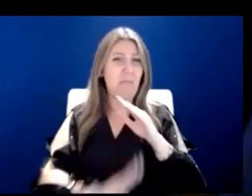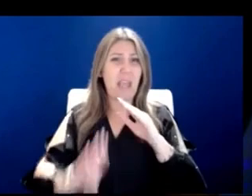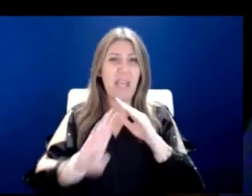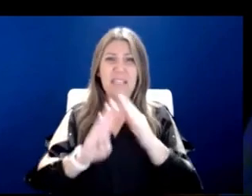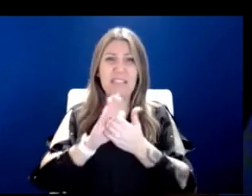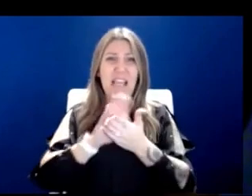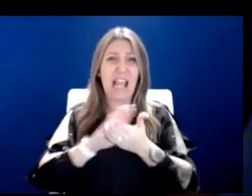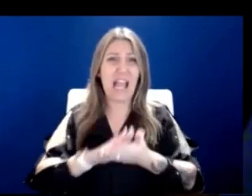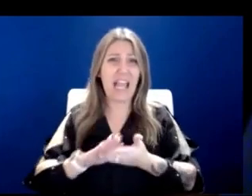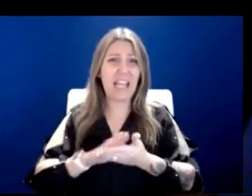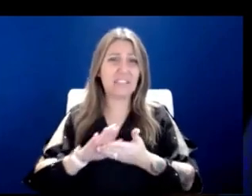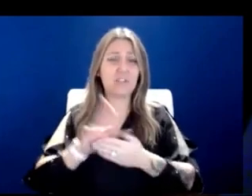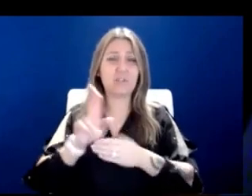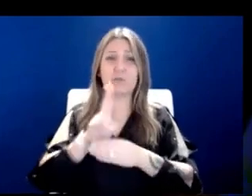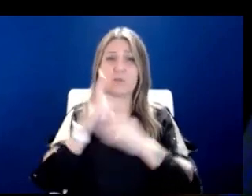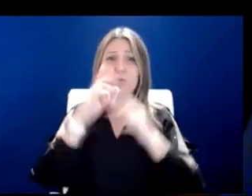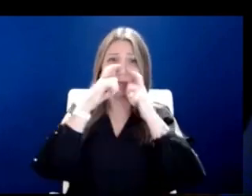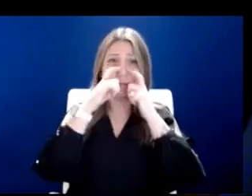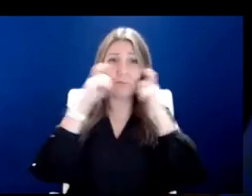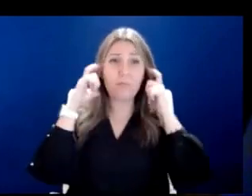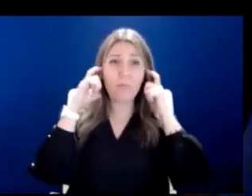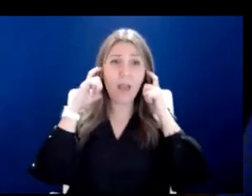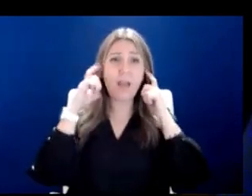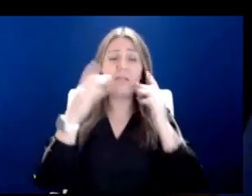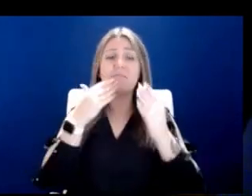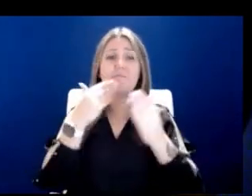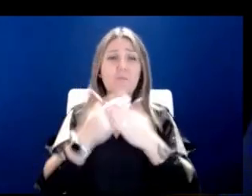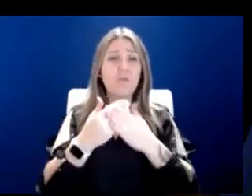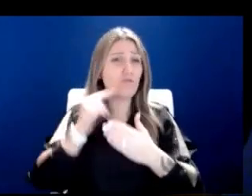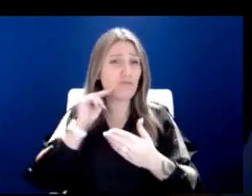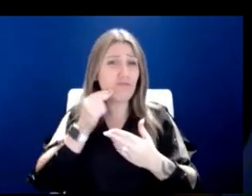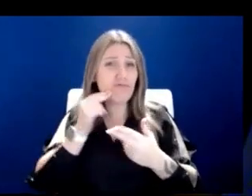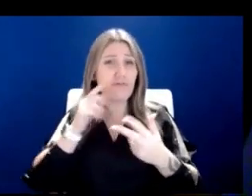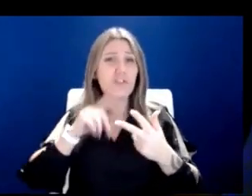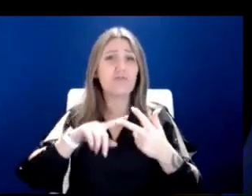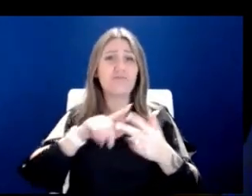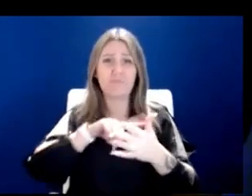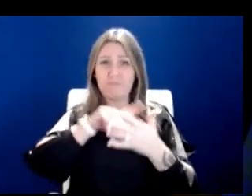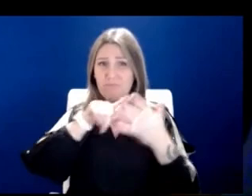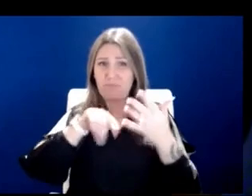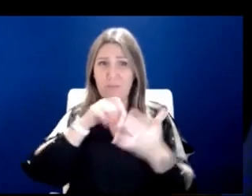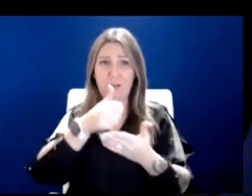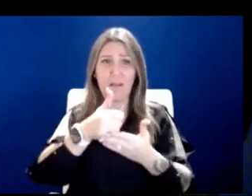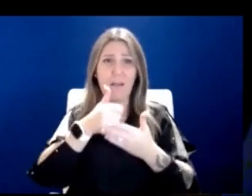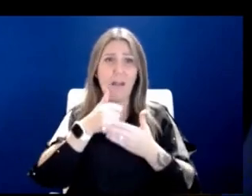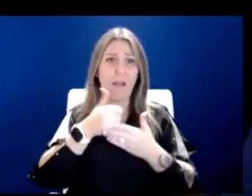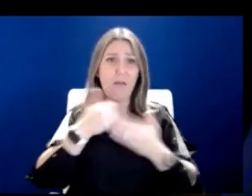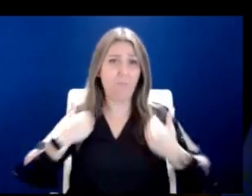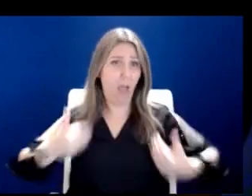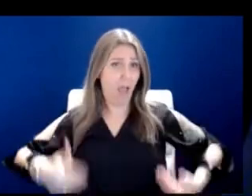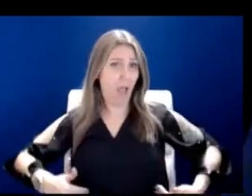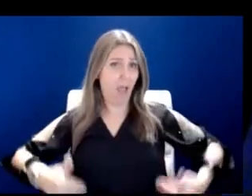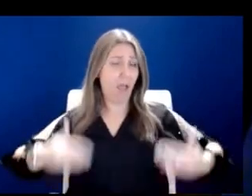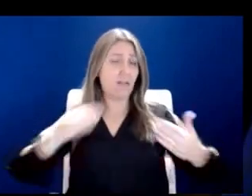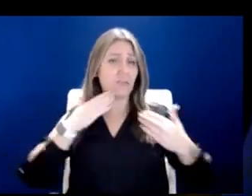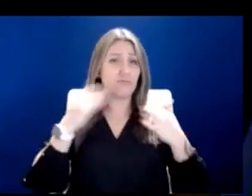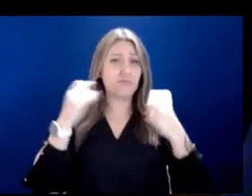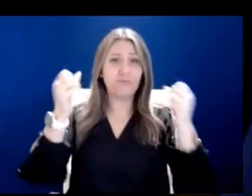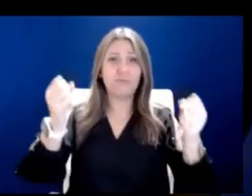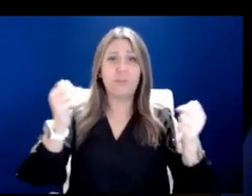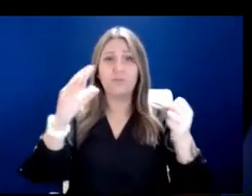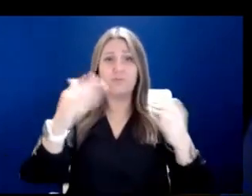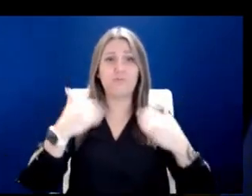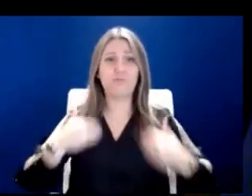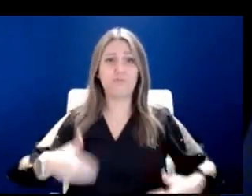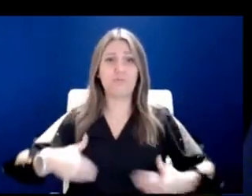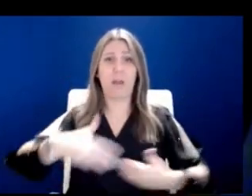your mask, have a good nutrition. These are things that help the body stay strong and try to keep your immune system up if you do